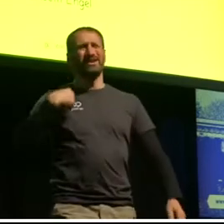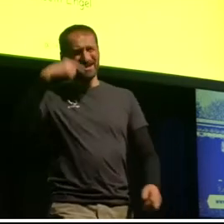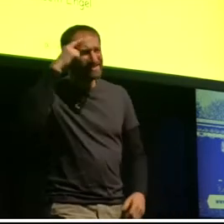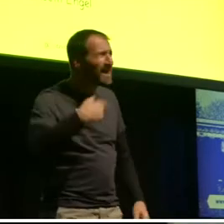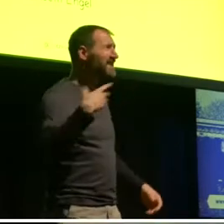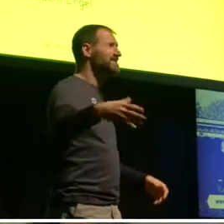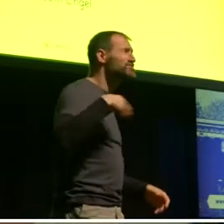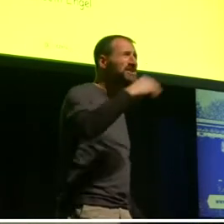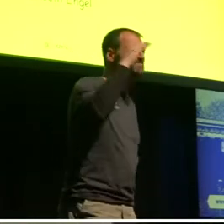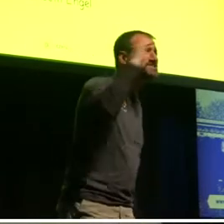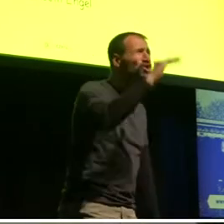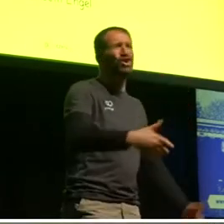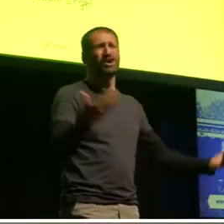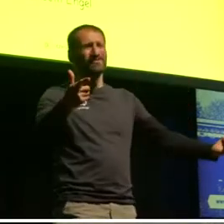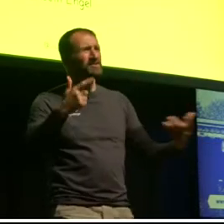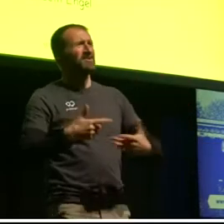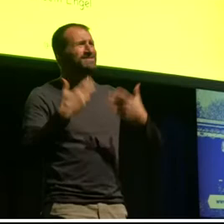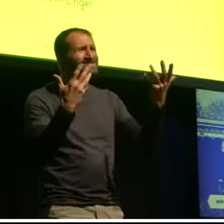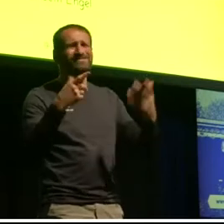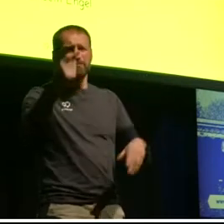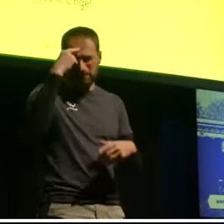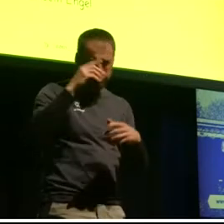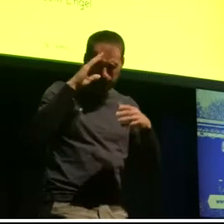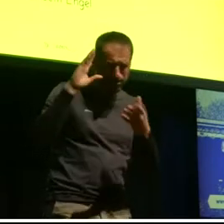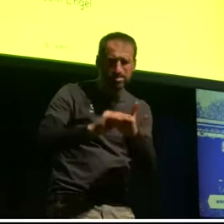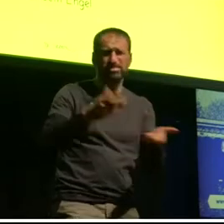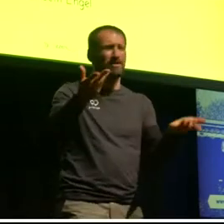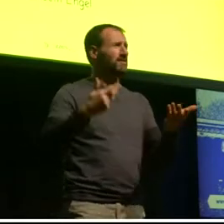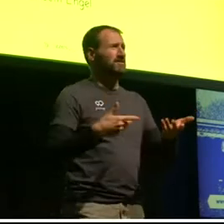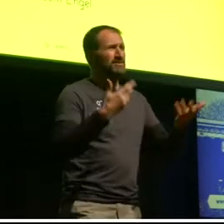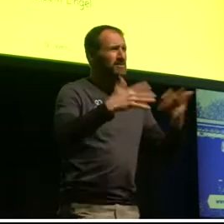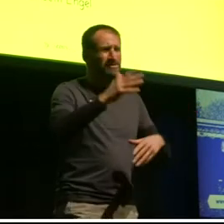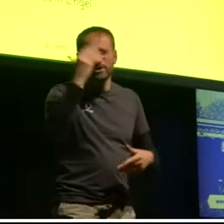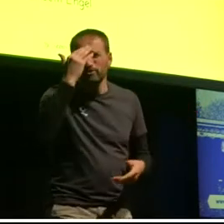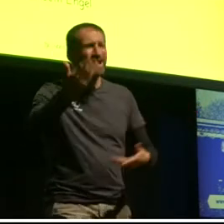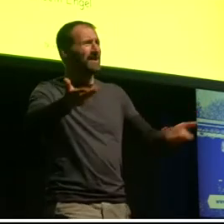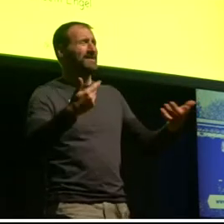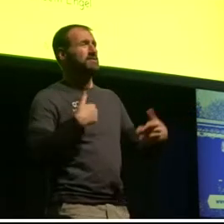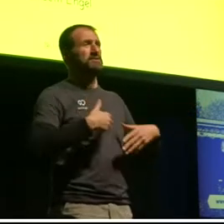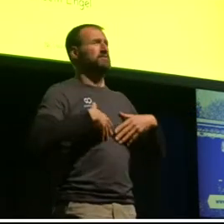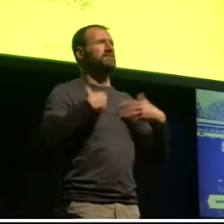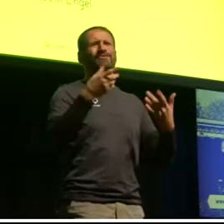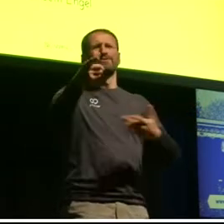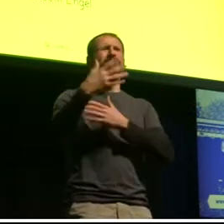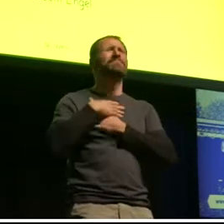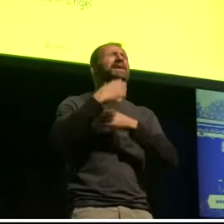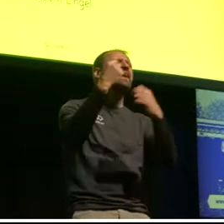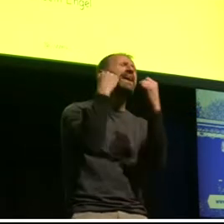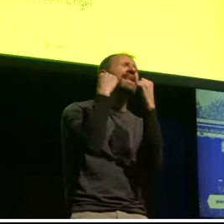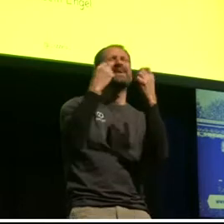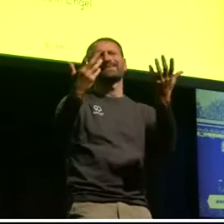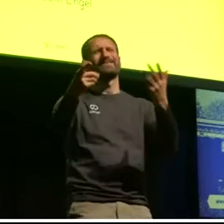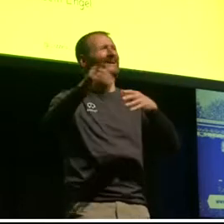be a future. He thinks, so, what's going on there? Isn't he? I felt like he was my hero. He was, like,